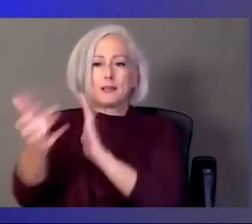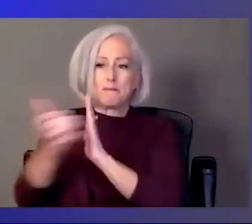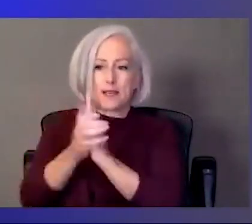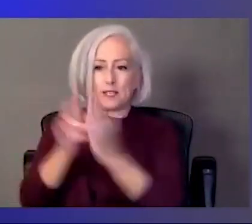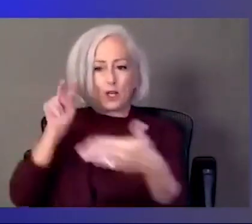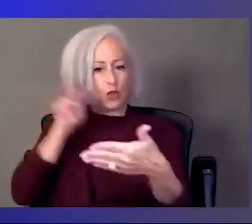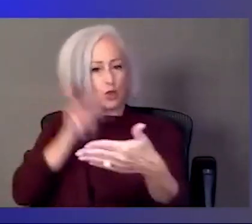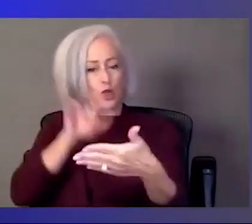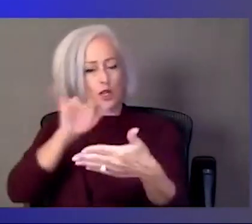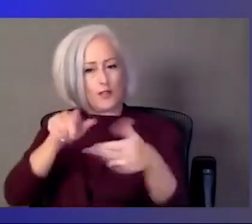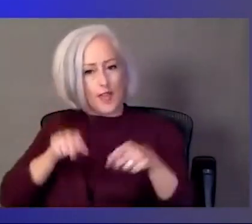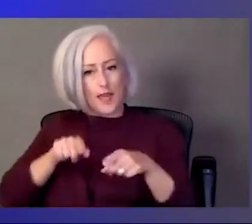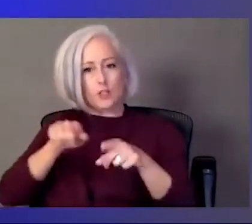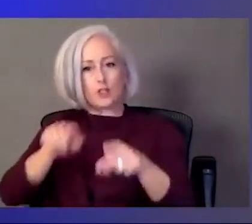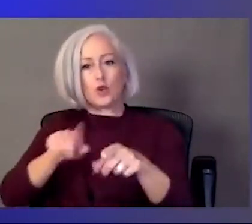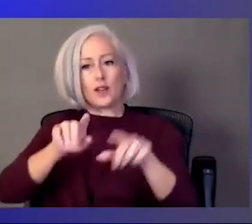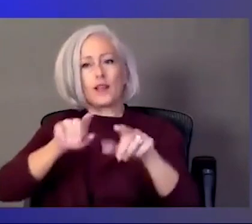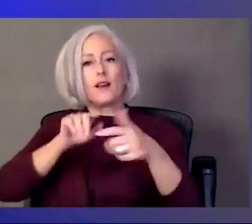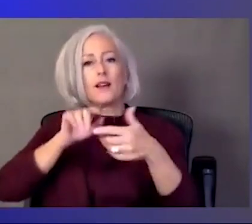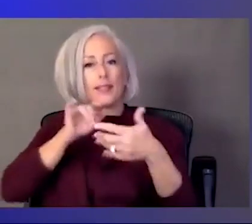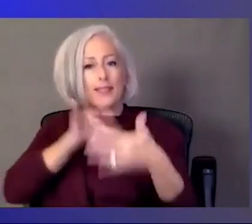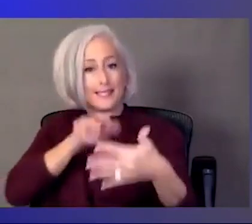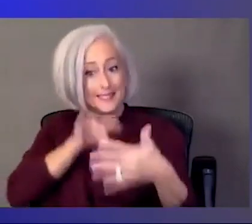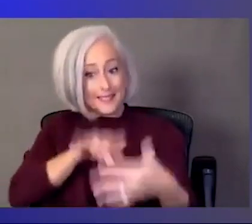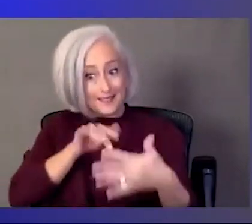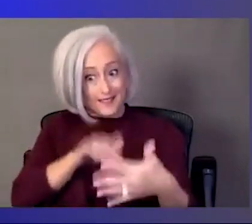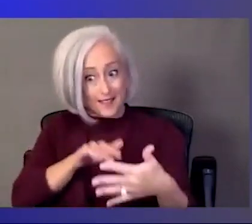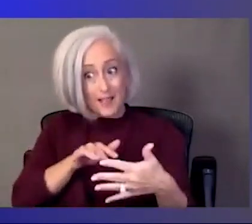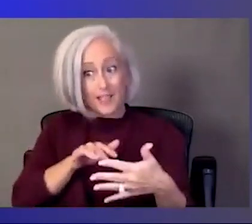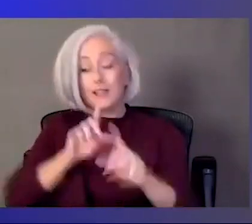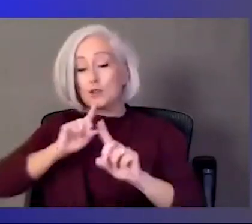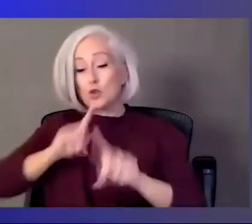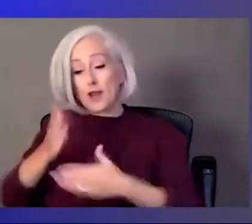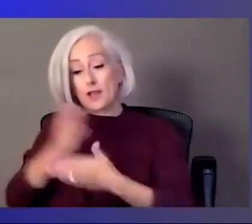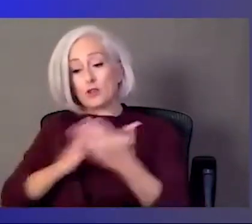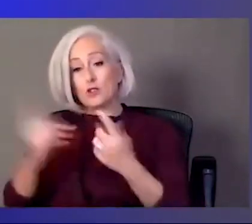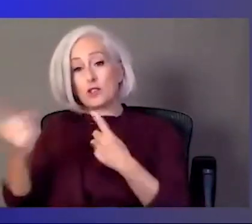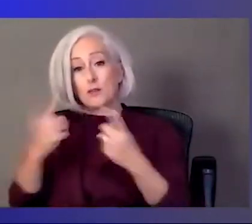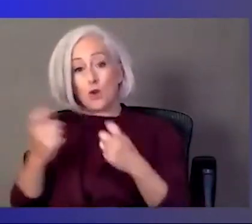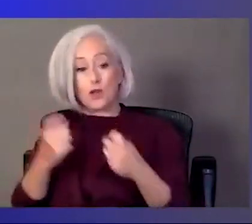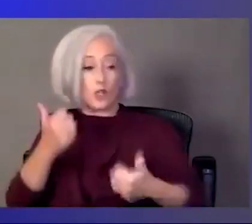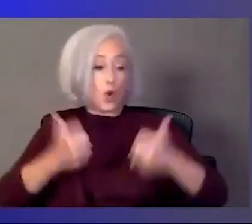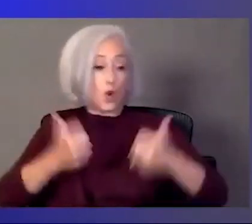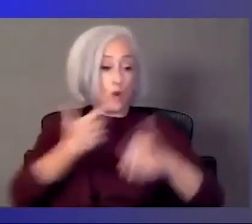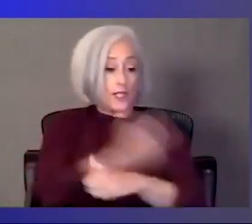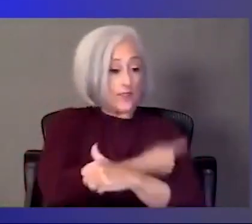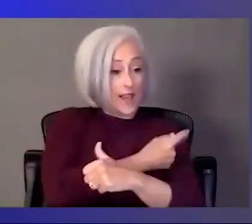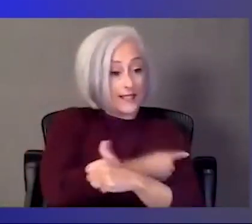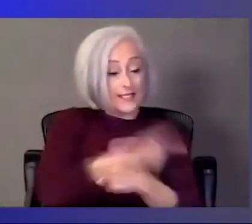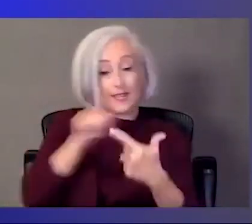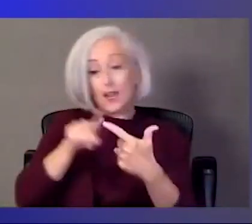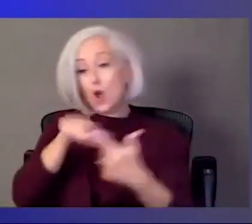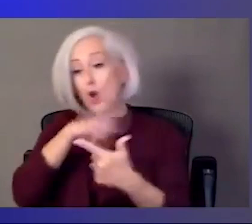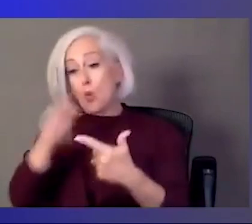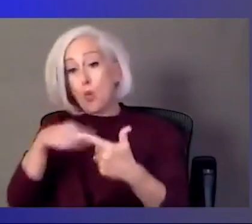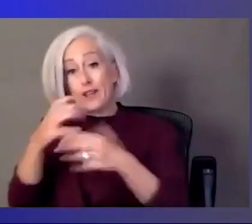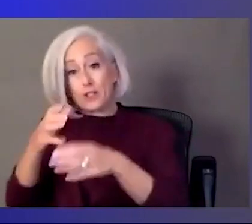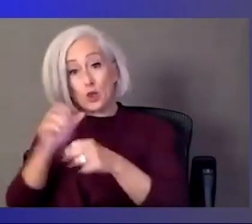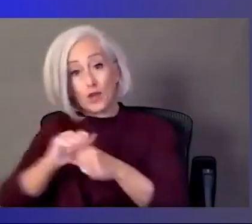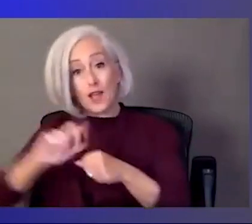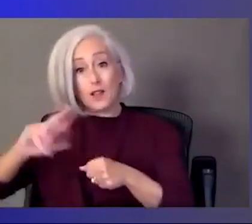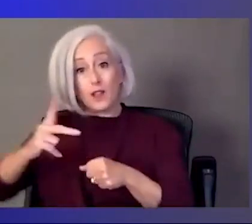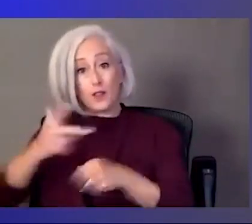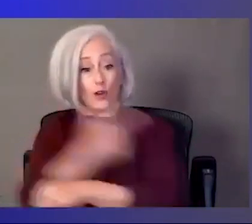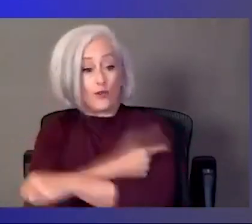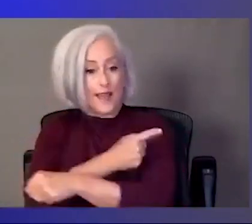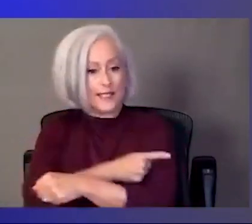can answer some of the important questions that Dr. Hawkinson brought up with. What vaccine do you get? When do you give it? And to whom do you give it? If somebody has